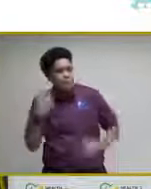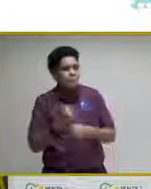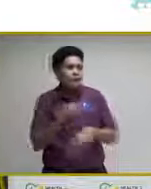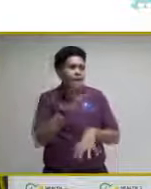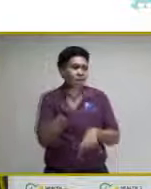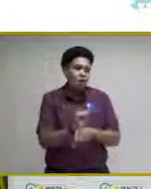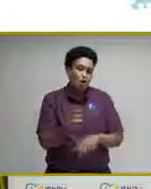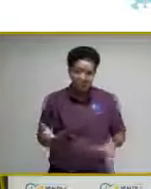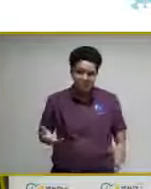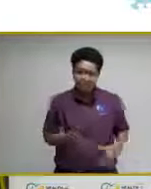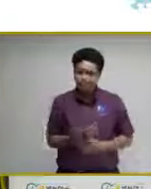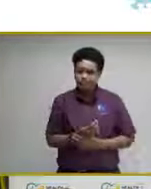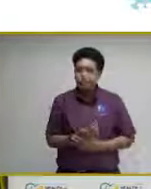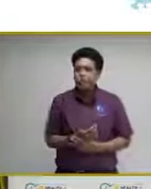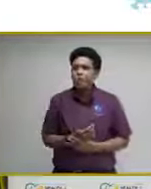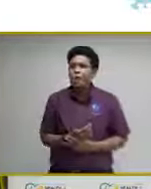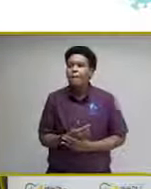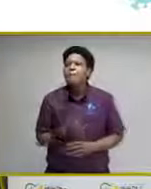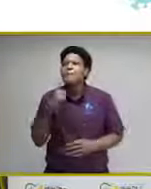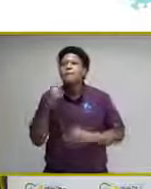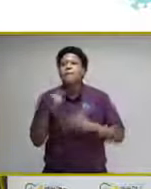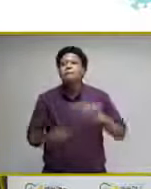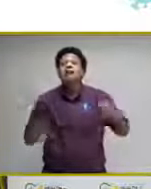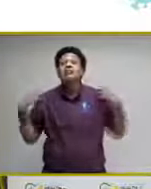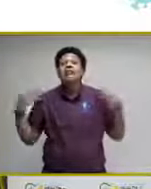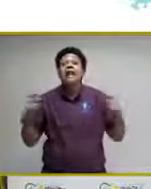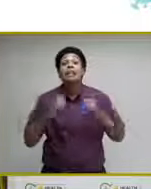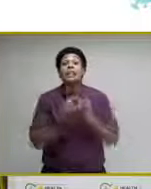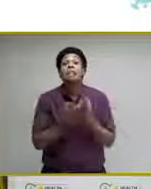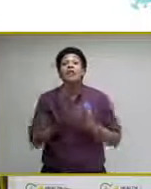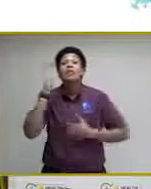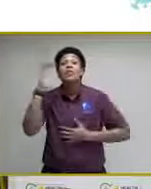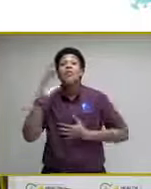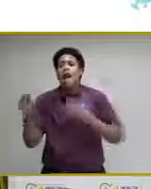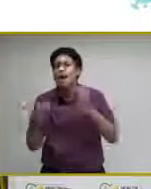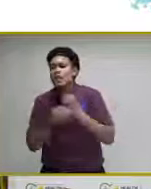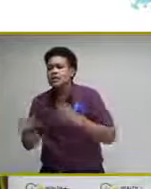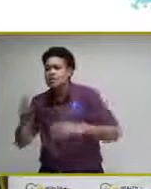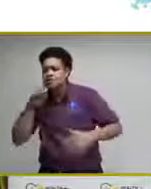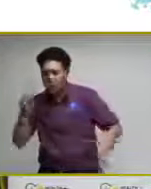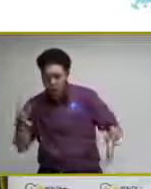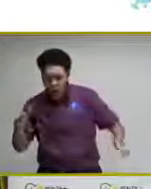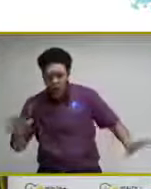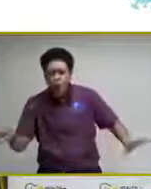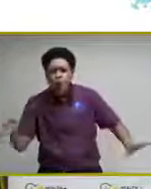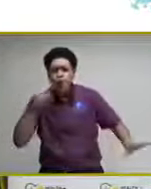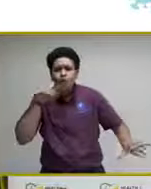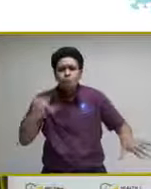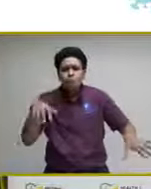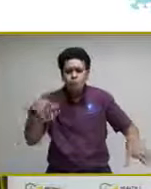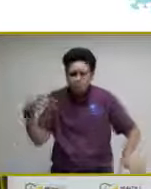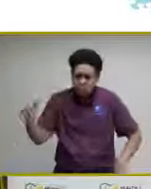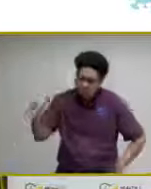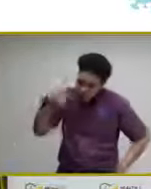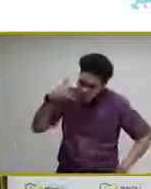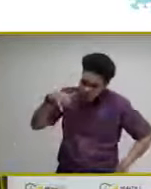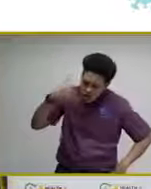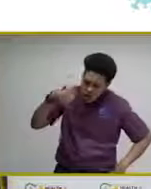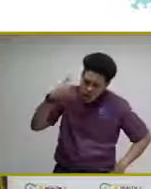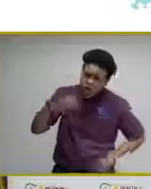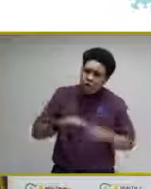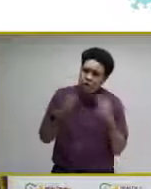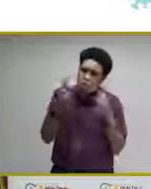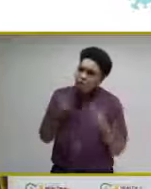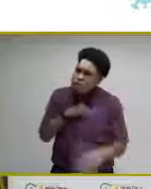appointment. The parish health department will also be enabled to take calls from the public or